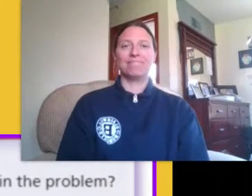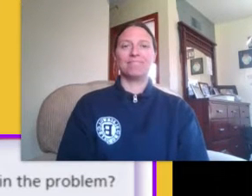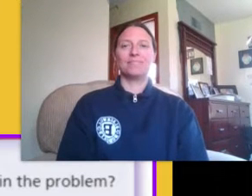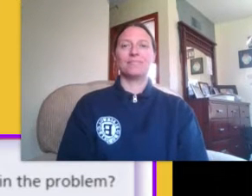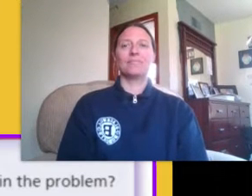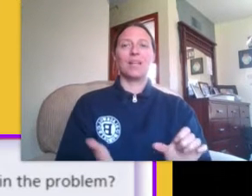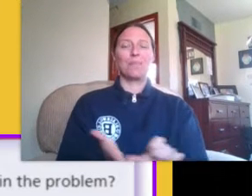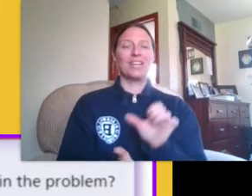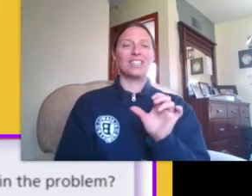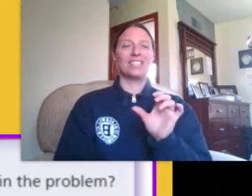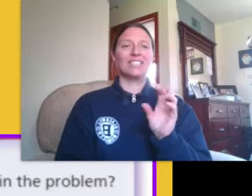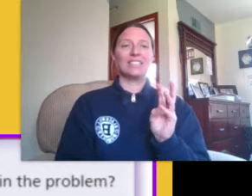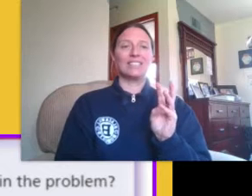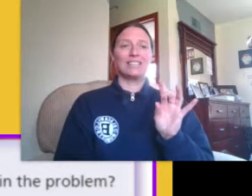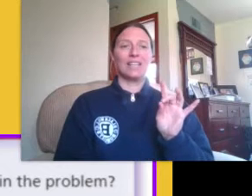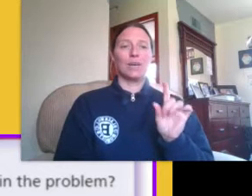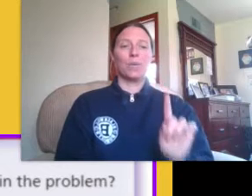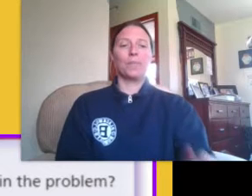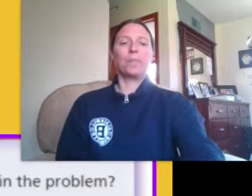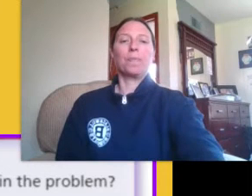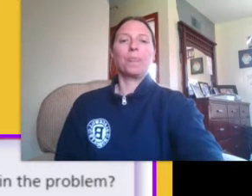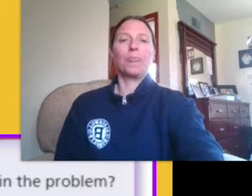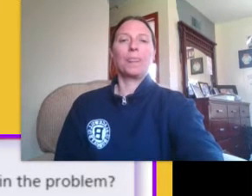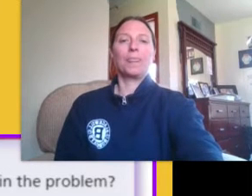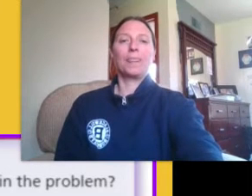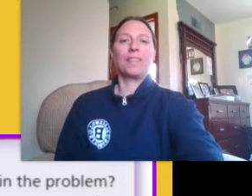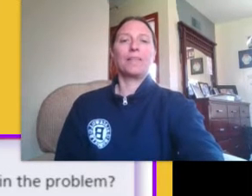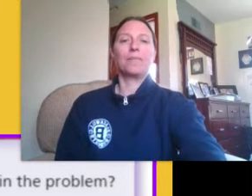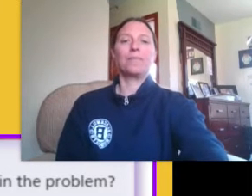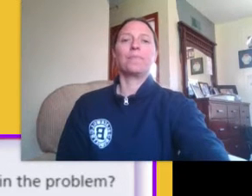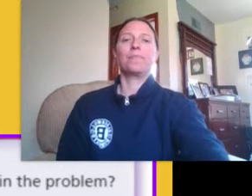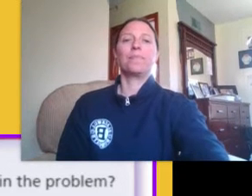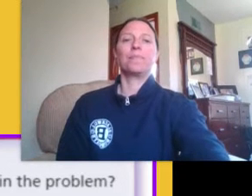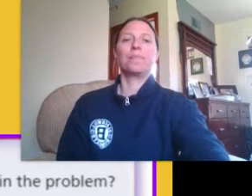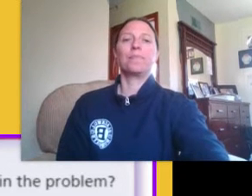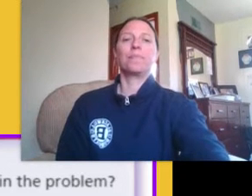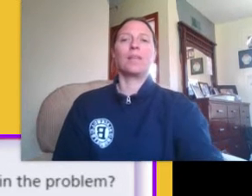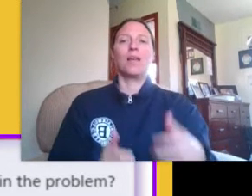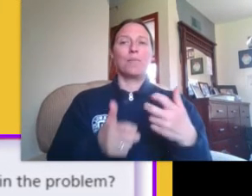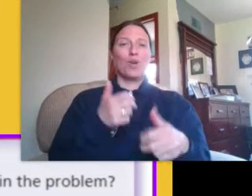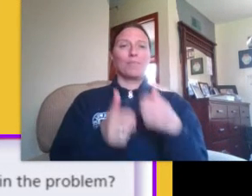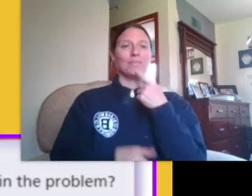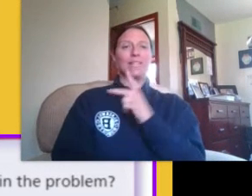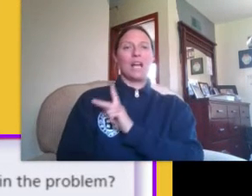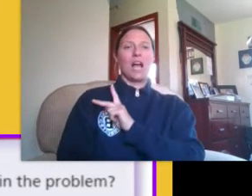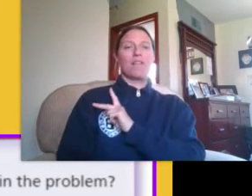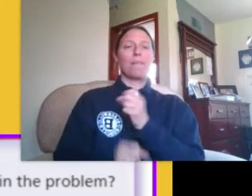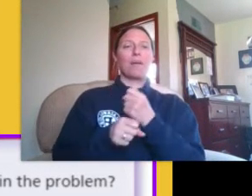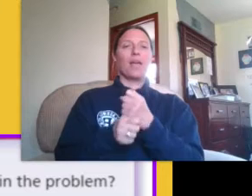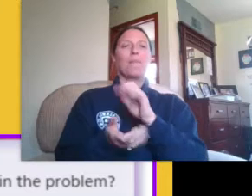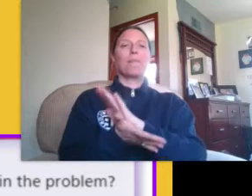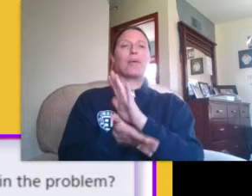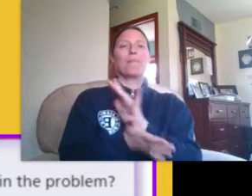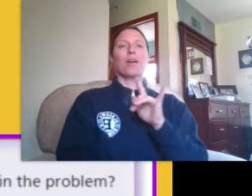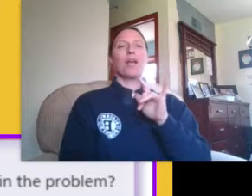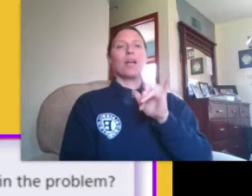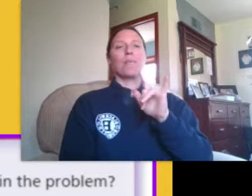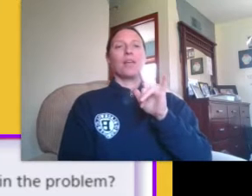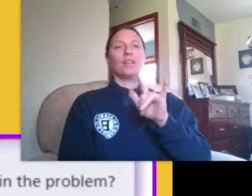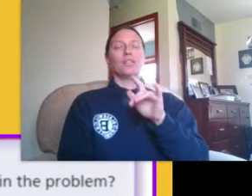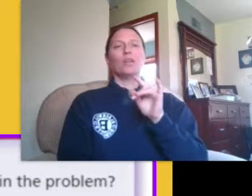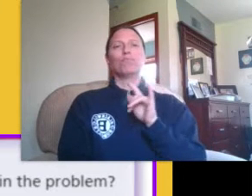On page 681, the problem says, Kara made a paper airplane. She flew her